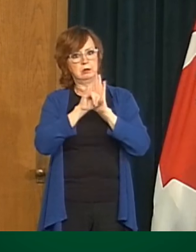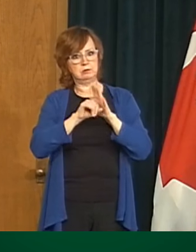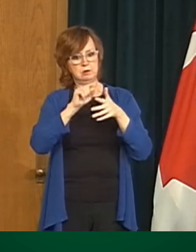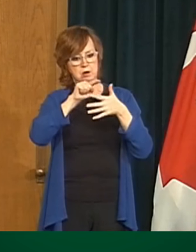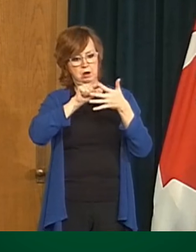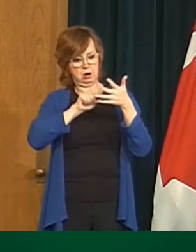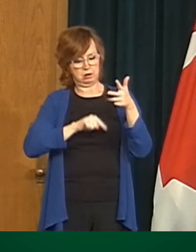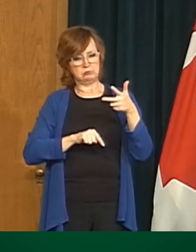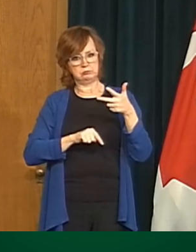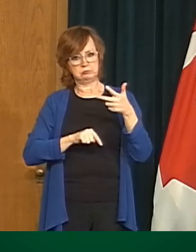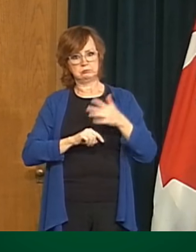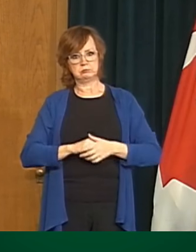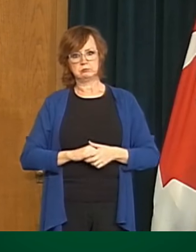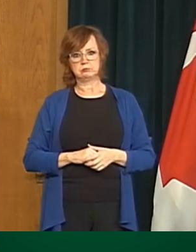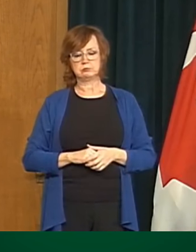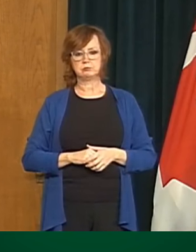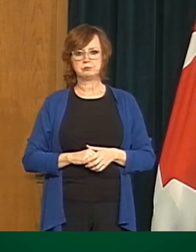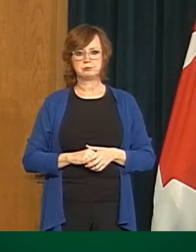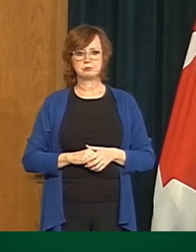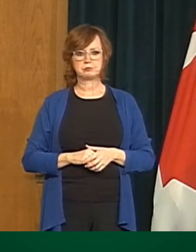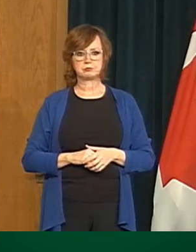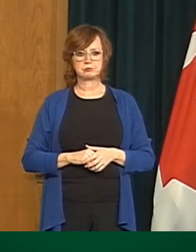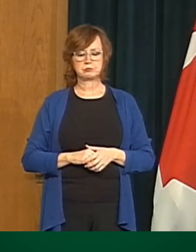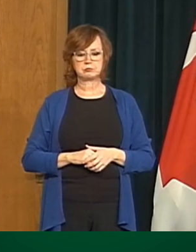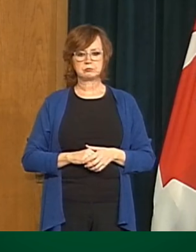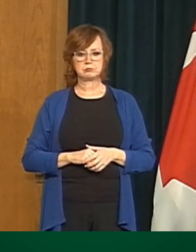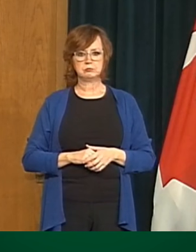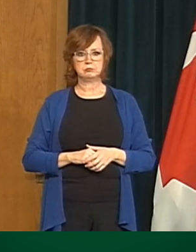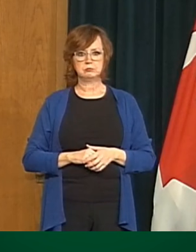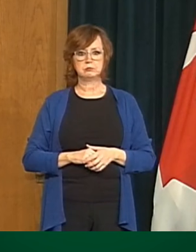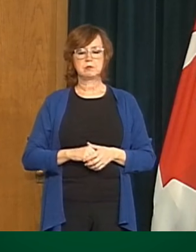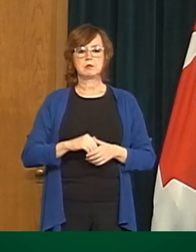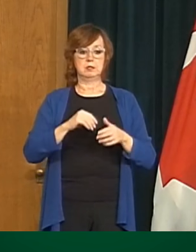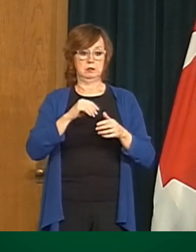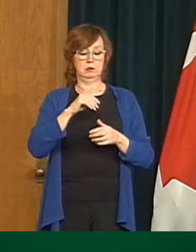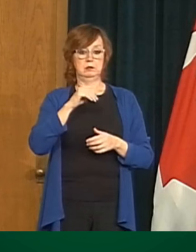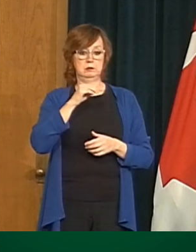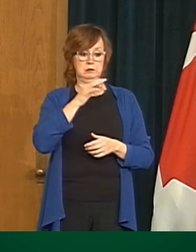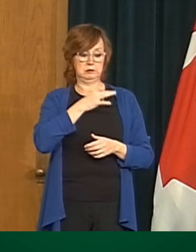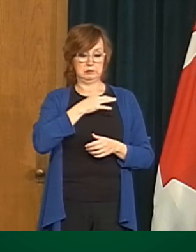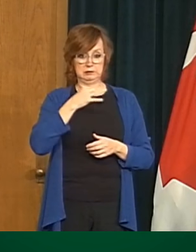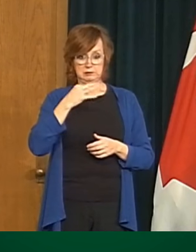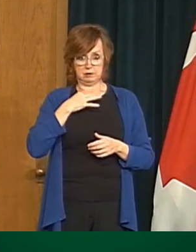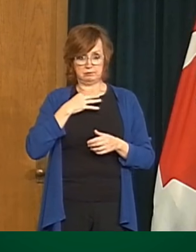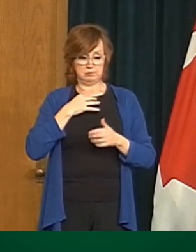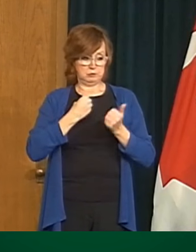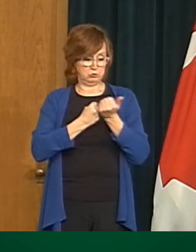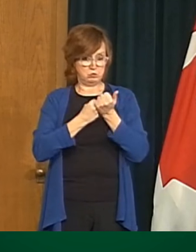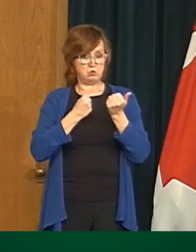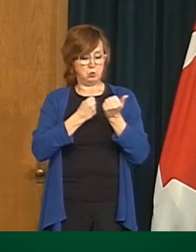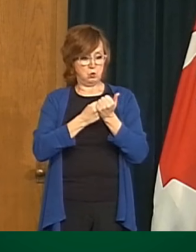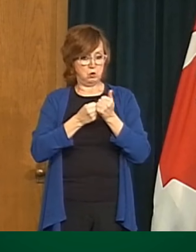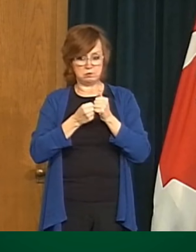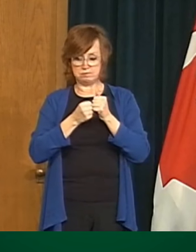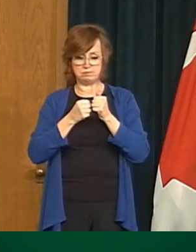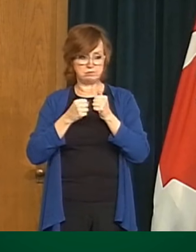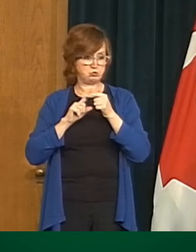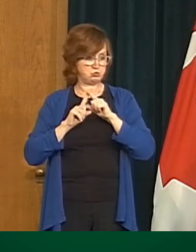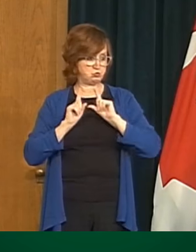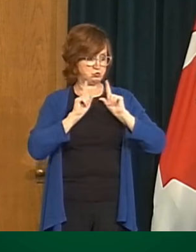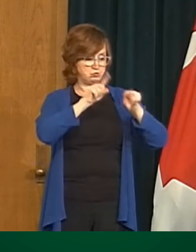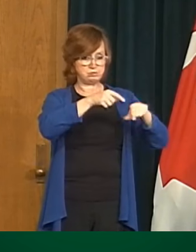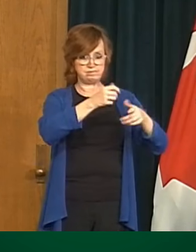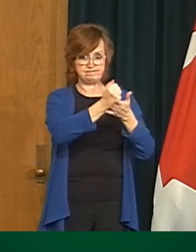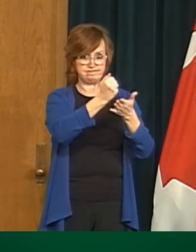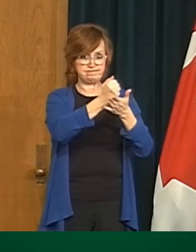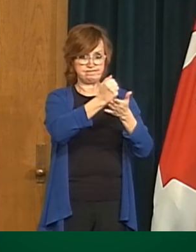place in all three of those required the required ability, if you will, if we're to manage